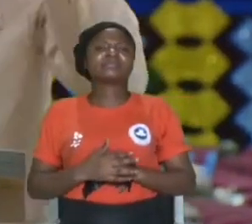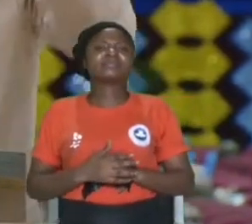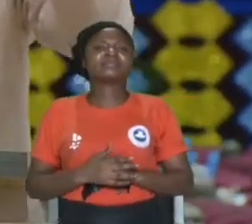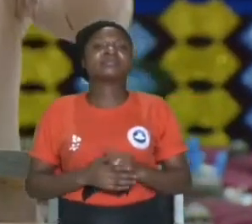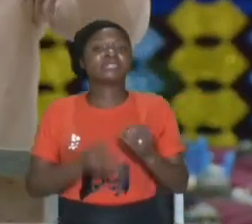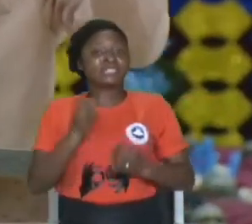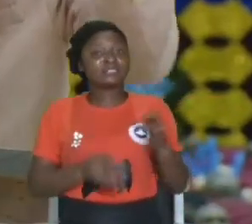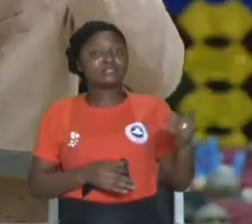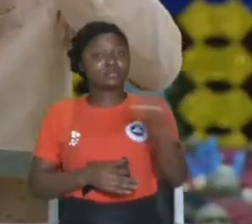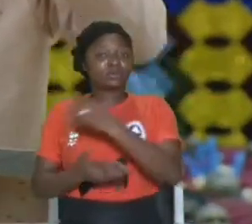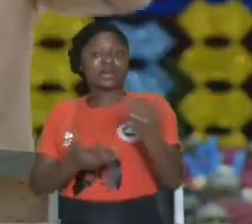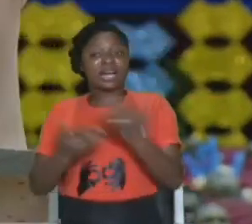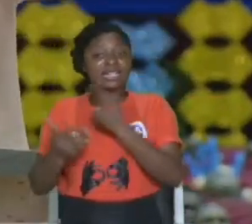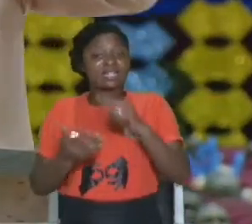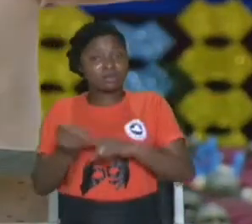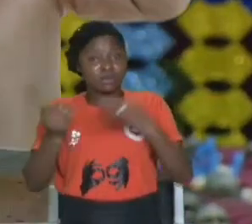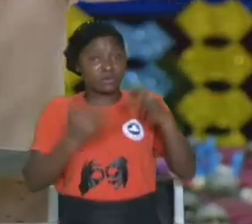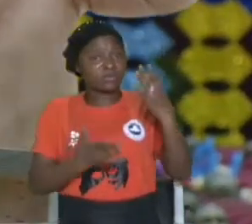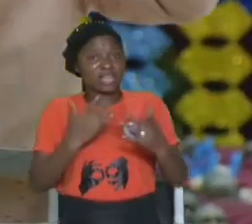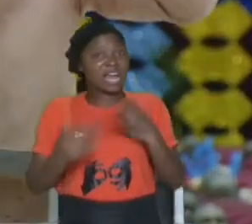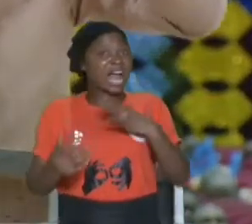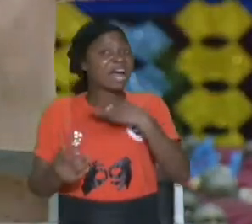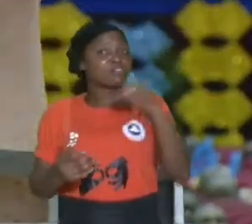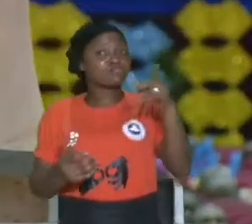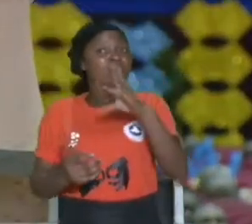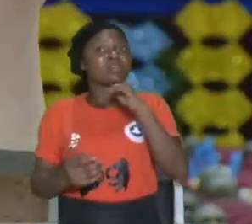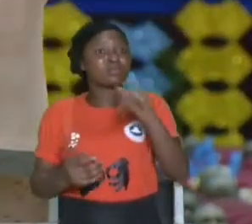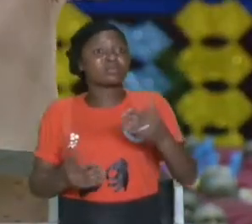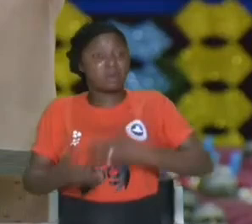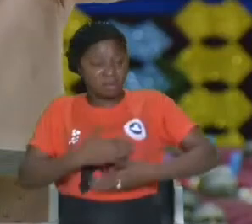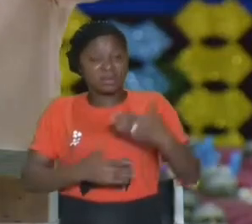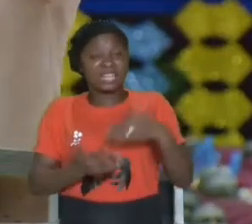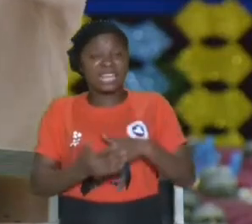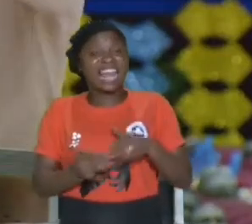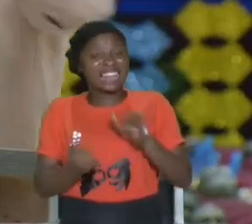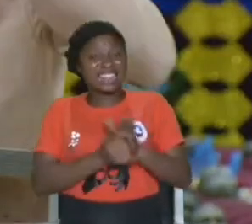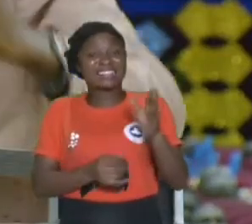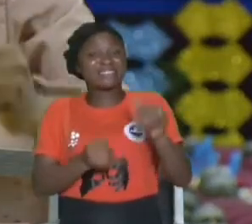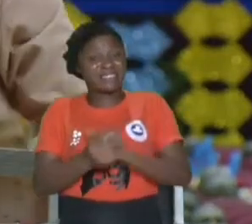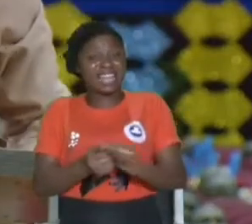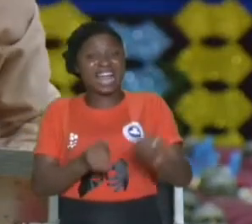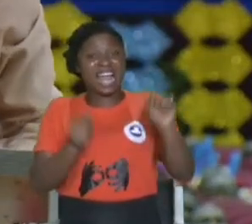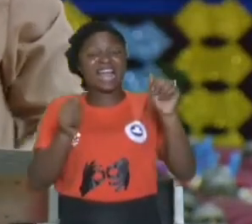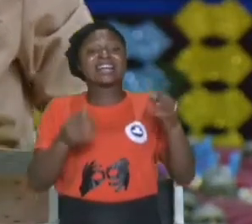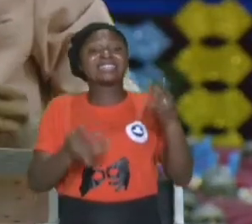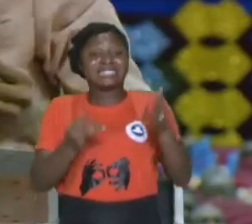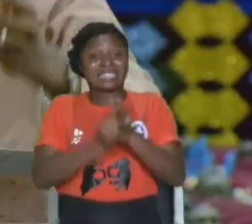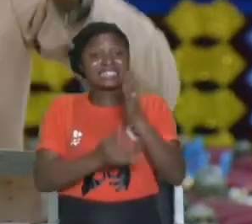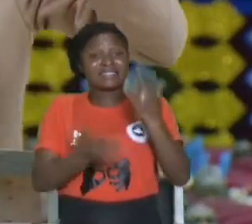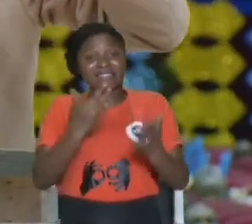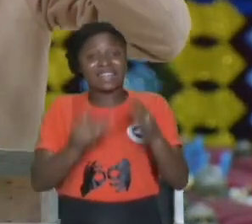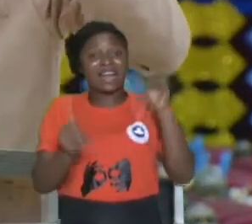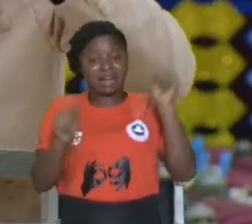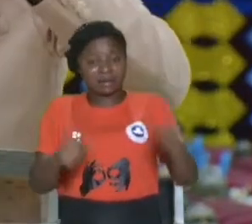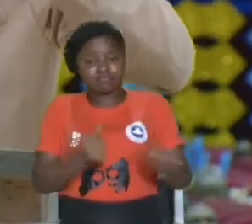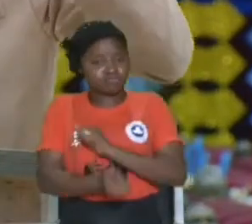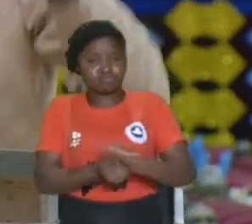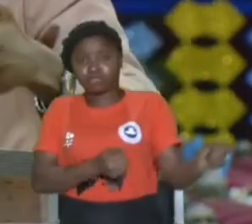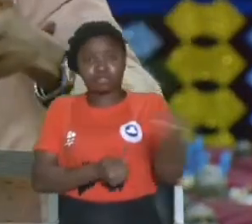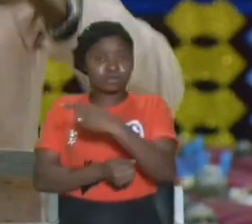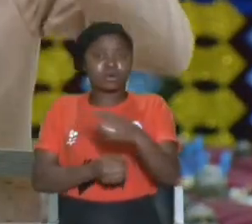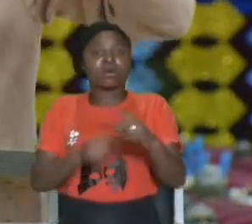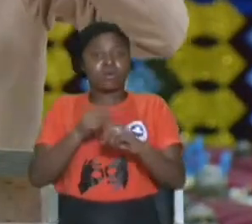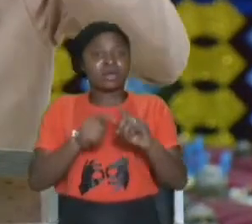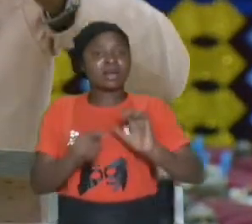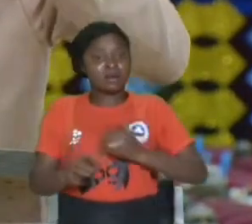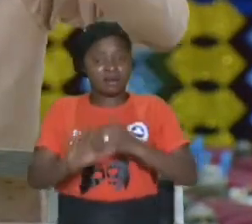If you carry the rod of fire and you are not born again, that fire can consume you. So when our Father in the